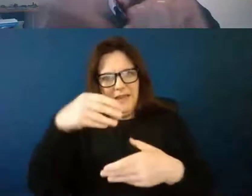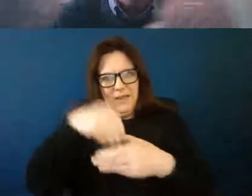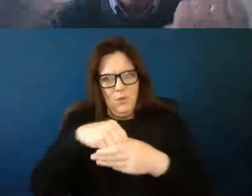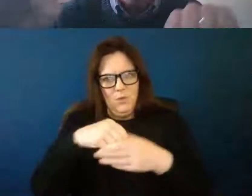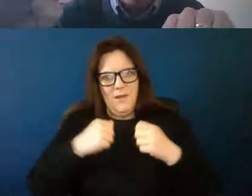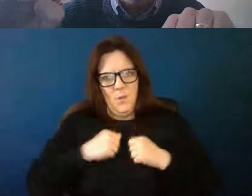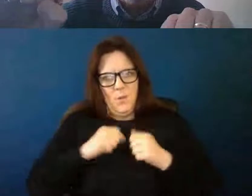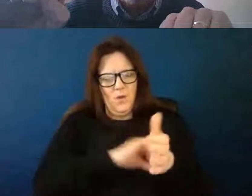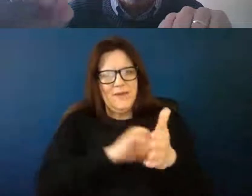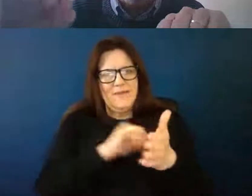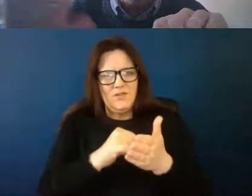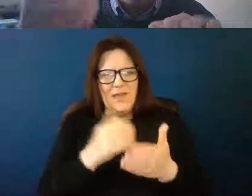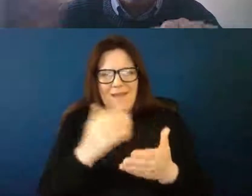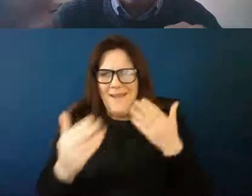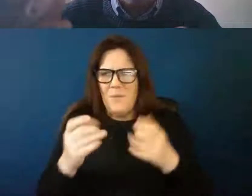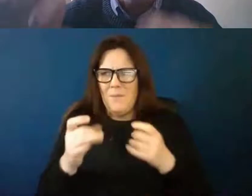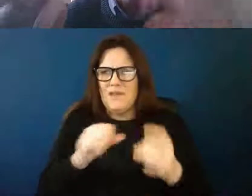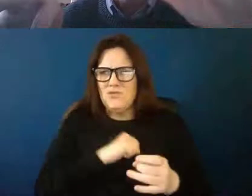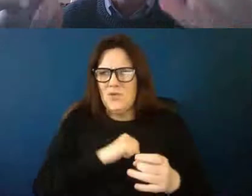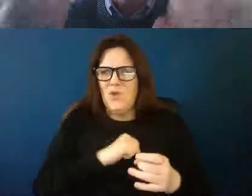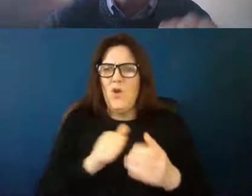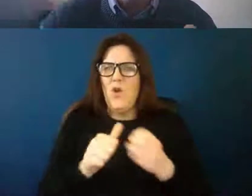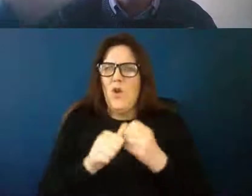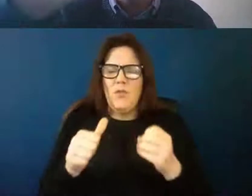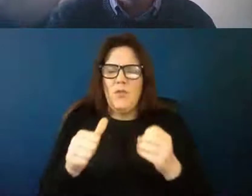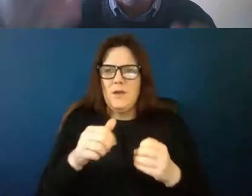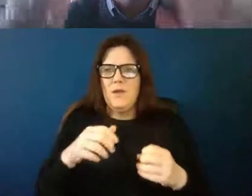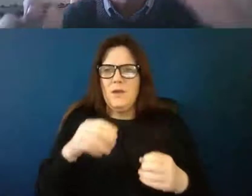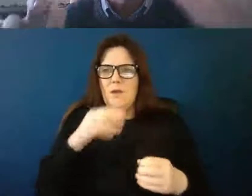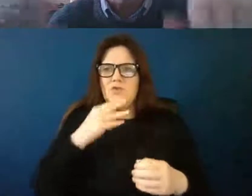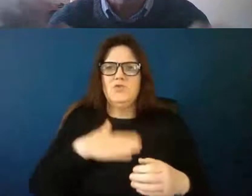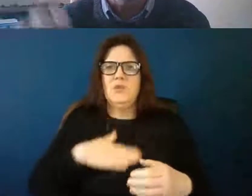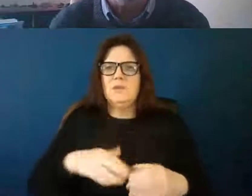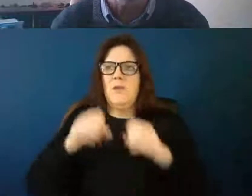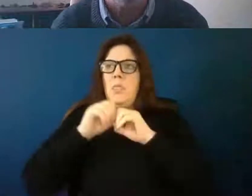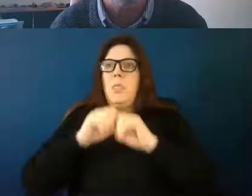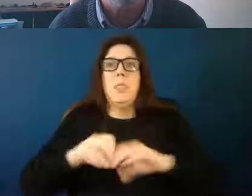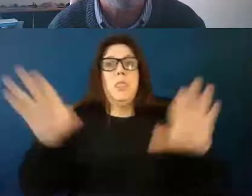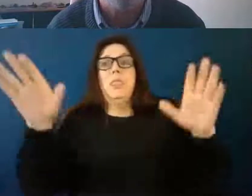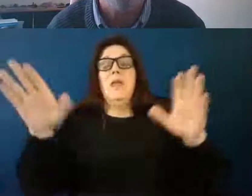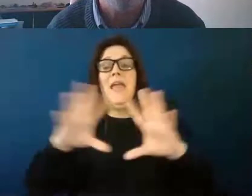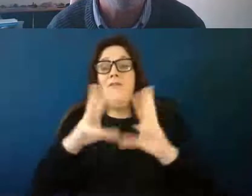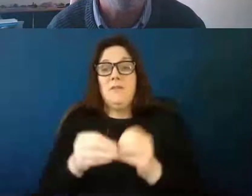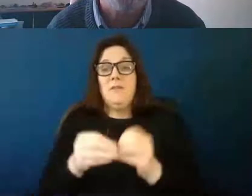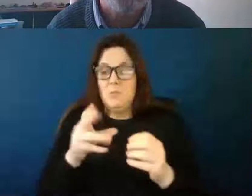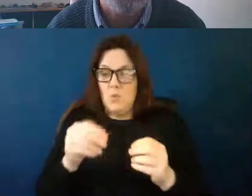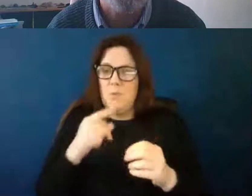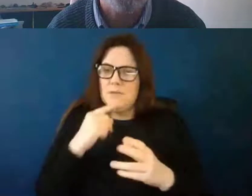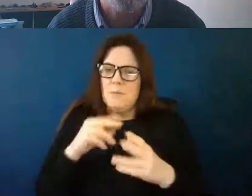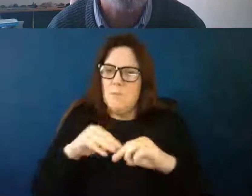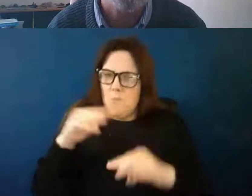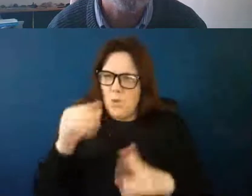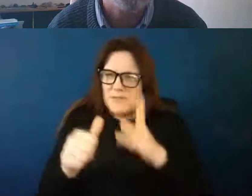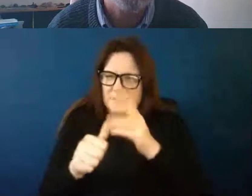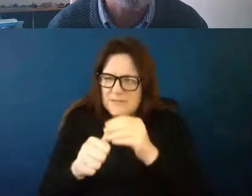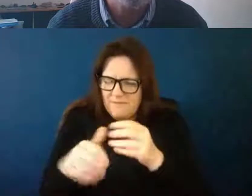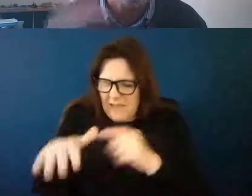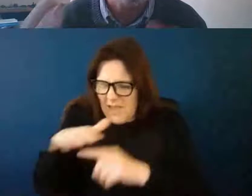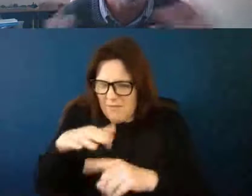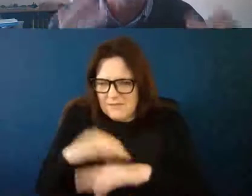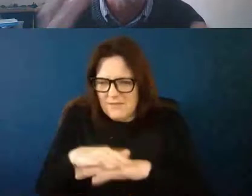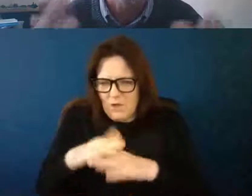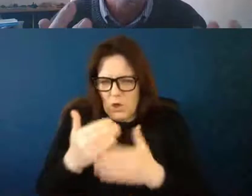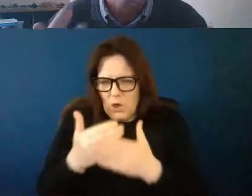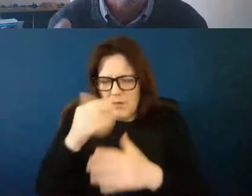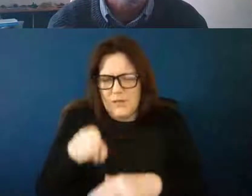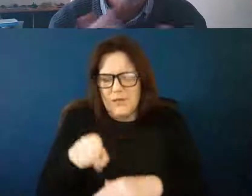can we kind of ensure that other groups take on more responsibility for particular areas of learning. And as I mentioned, I think it